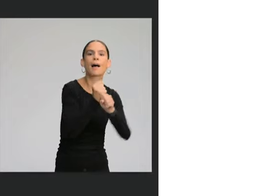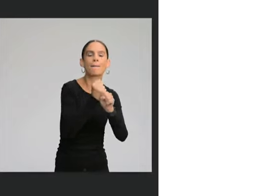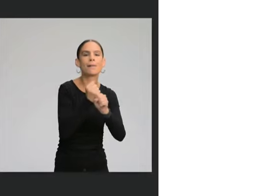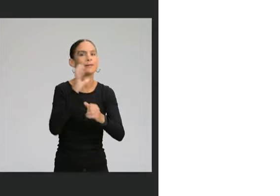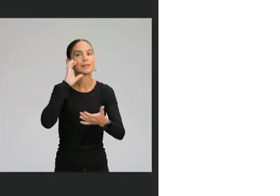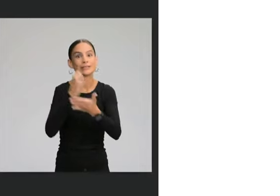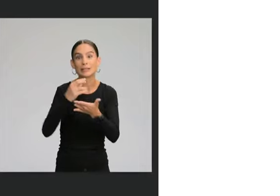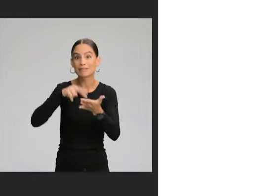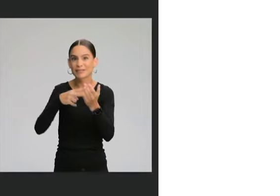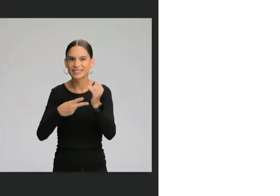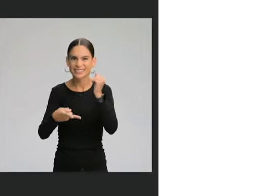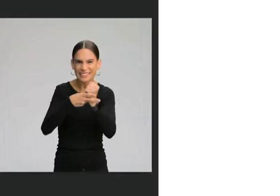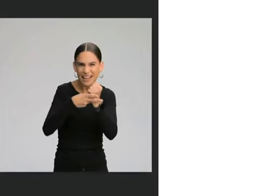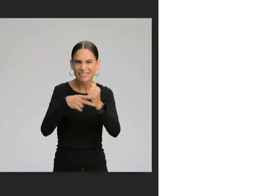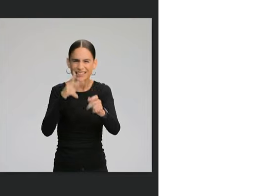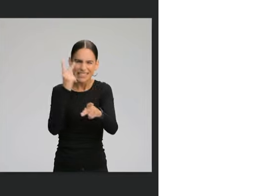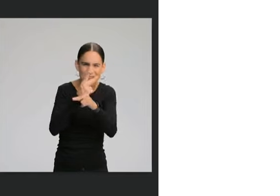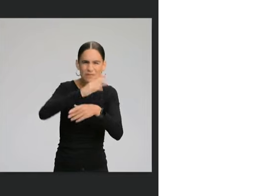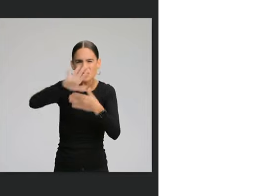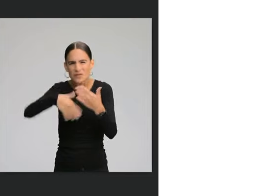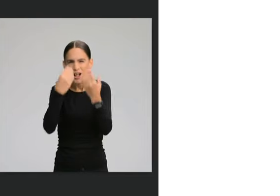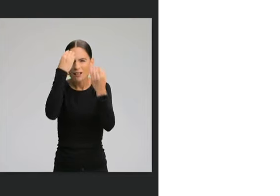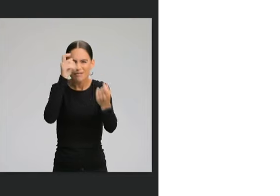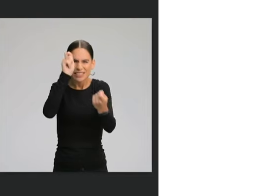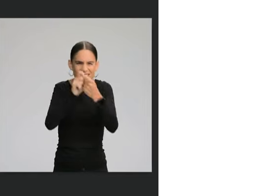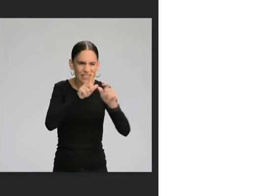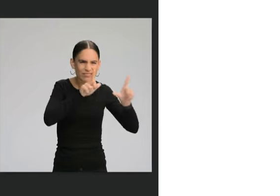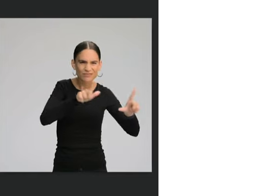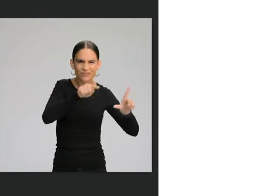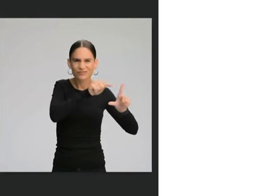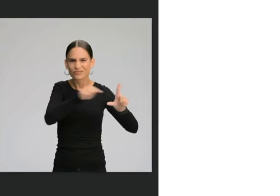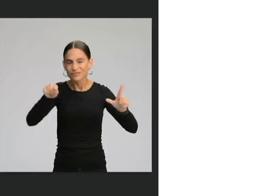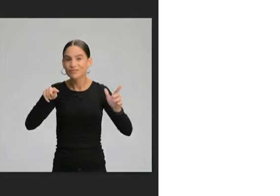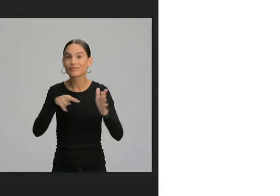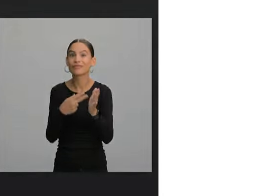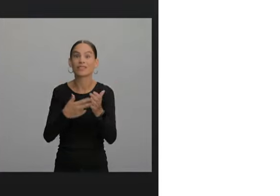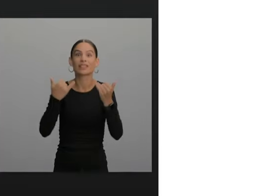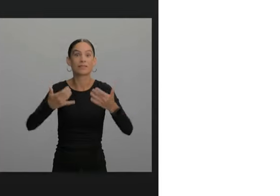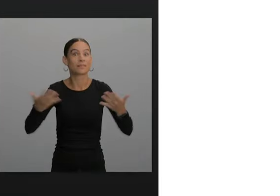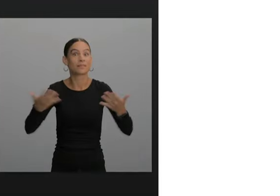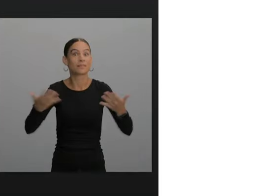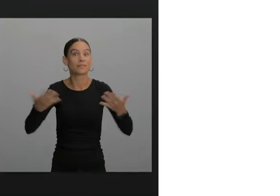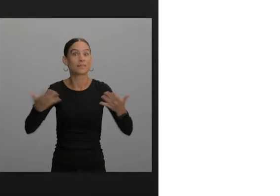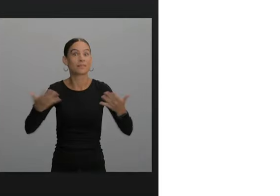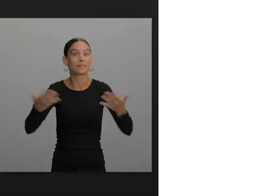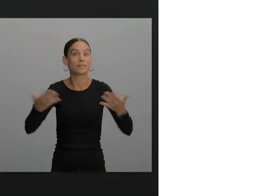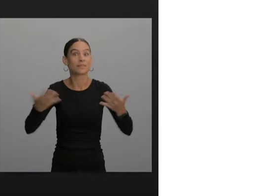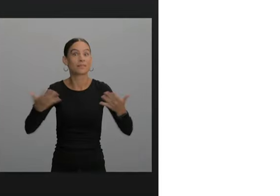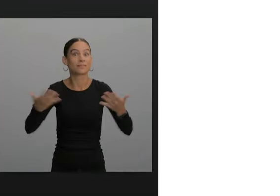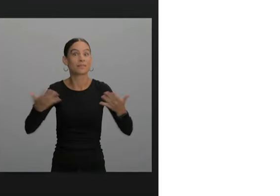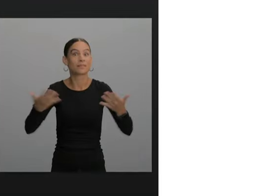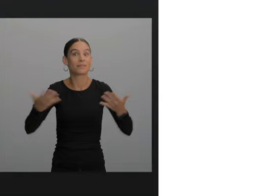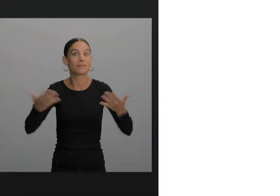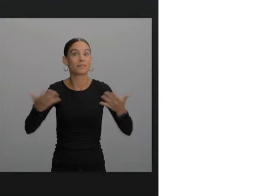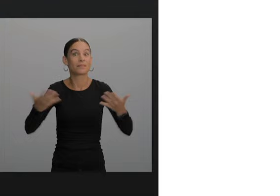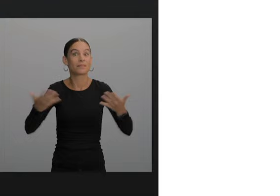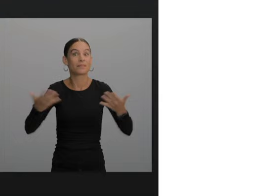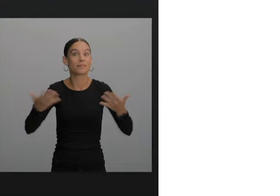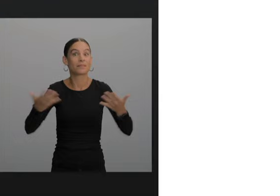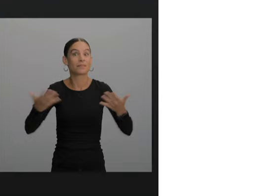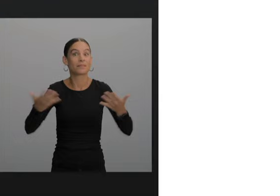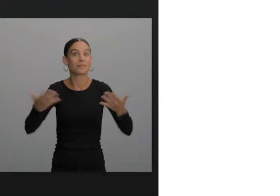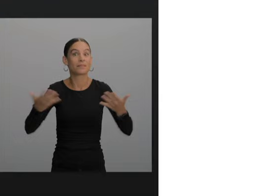more information and detail and enables rendering of more colors and brighter colors. Okay, so previously, I guess,